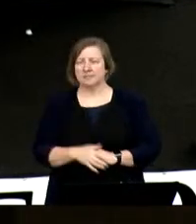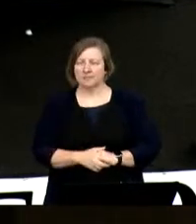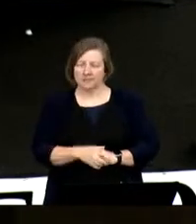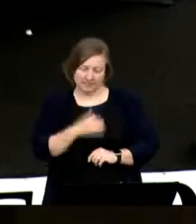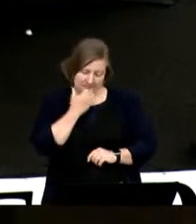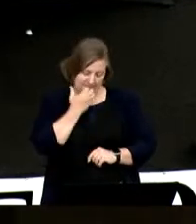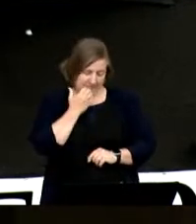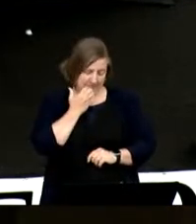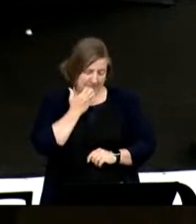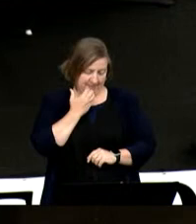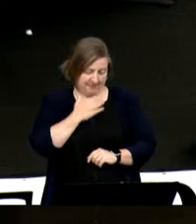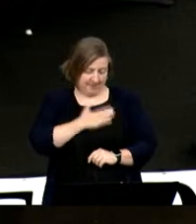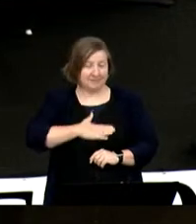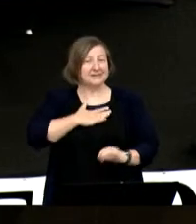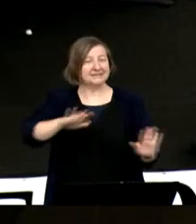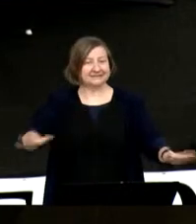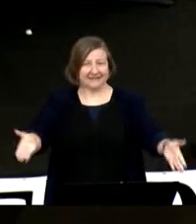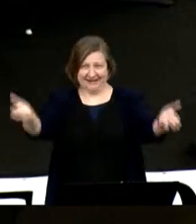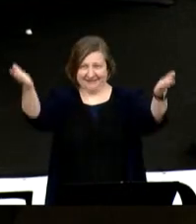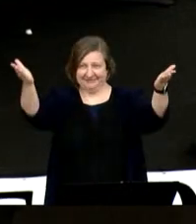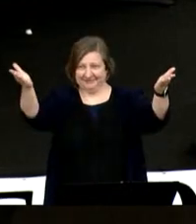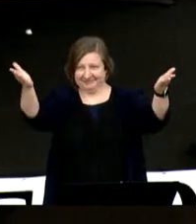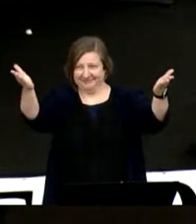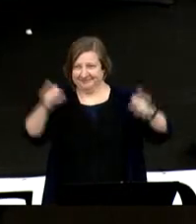Please stand.